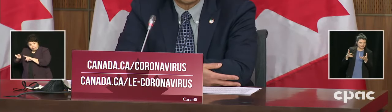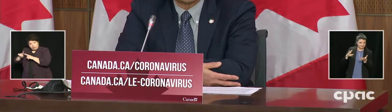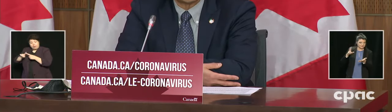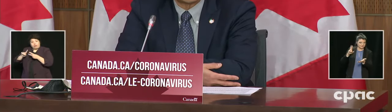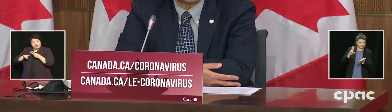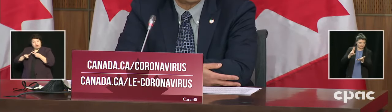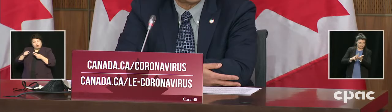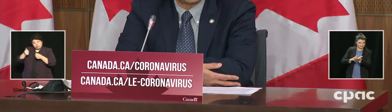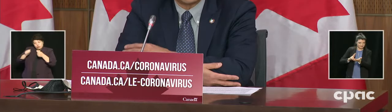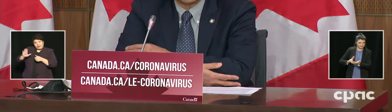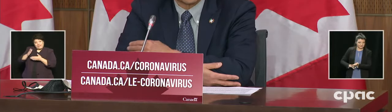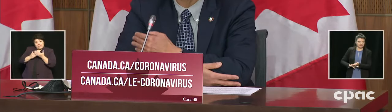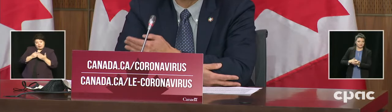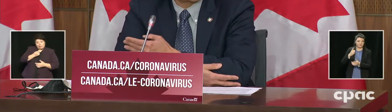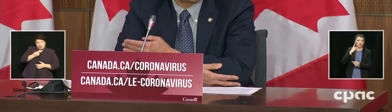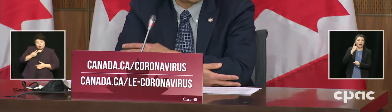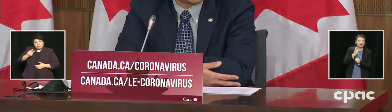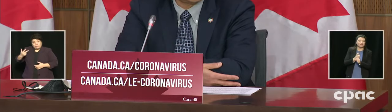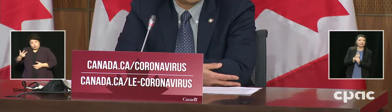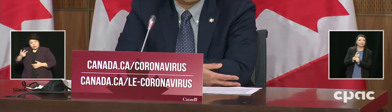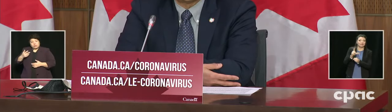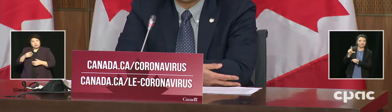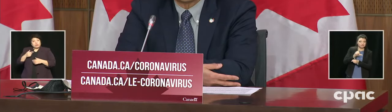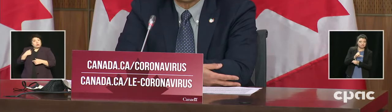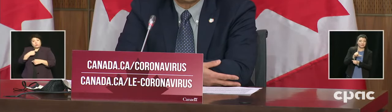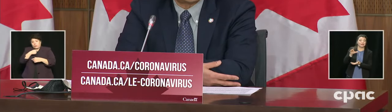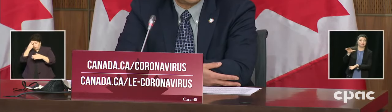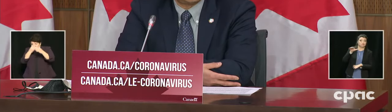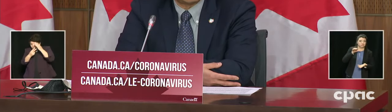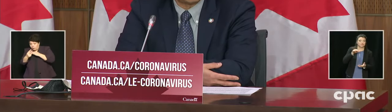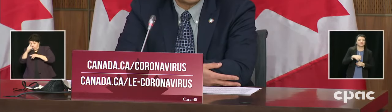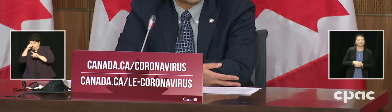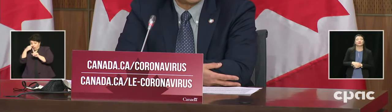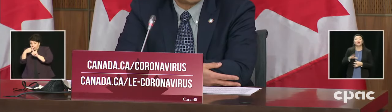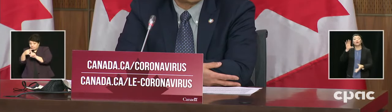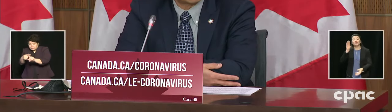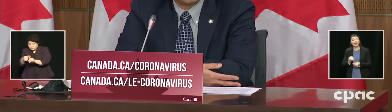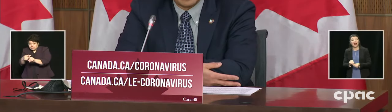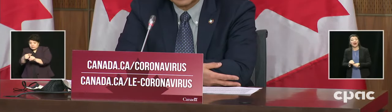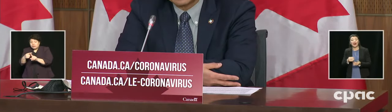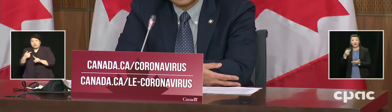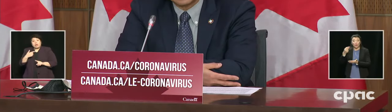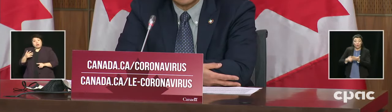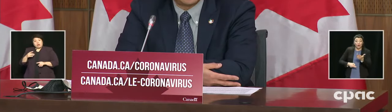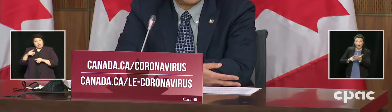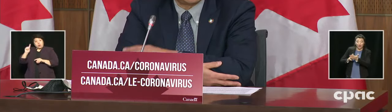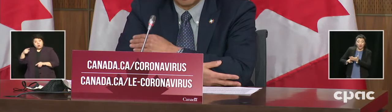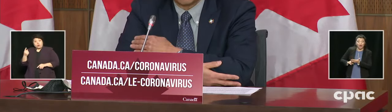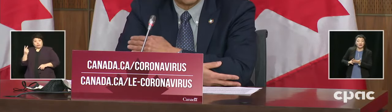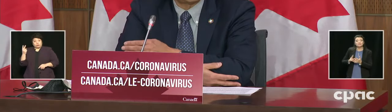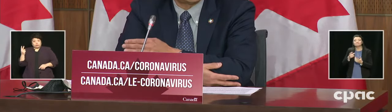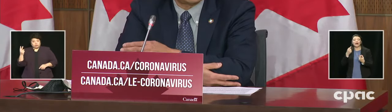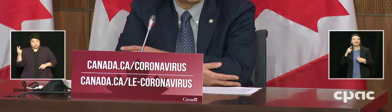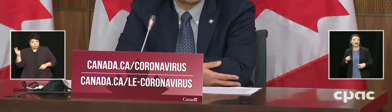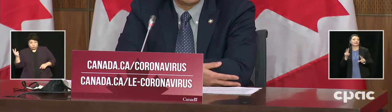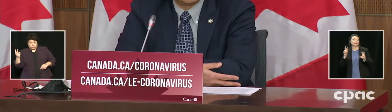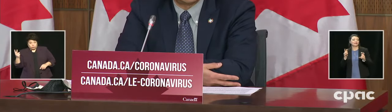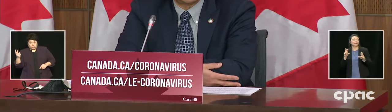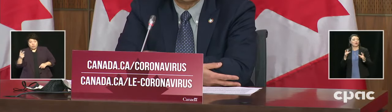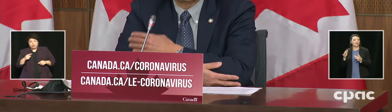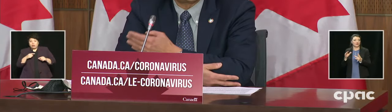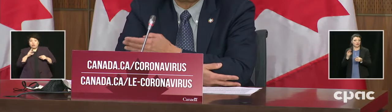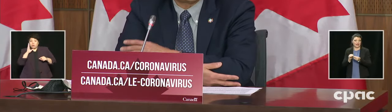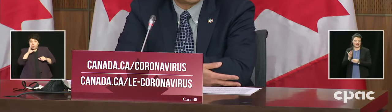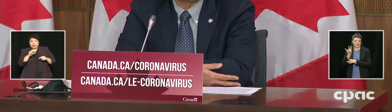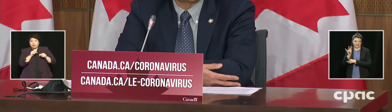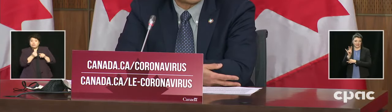looking promising. So with, I think, an optimistic eye, we're also anticipating that it won't just be those 2 vaccines at the beginning all throughout the year, but